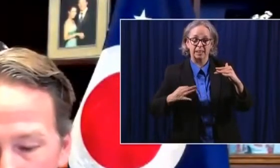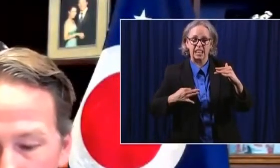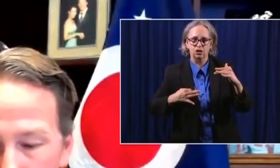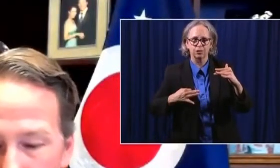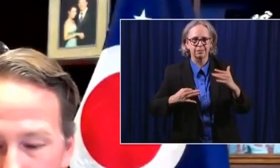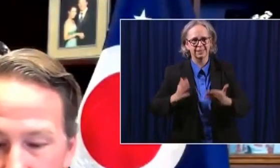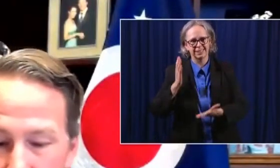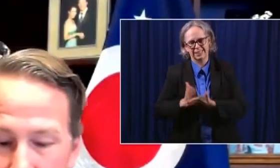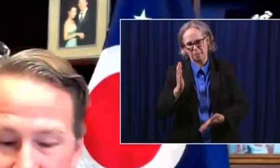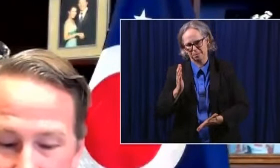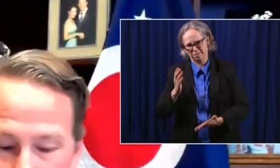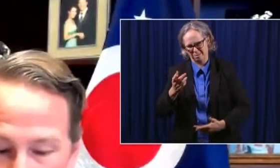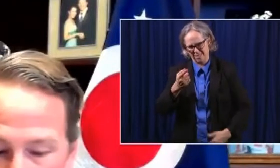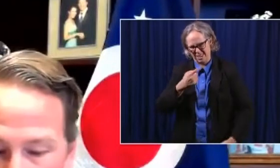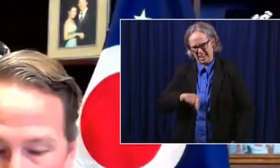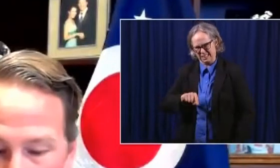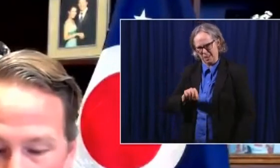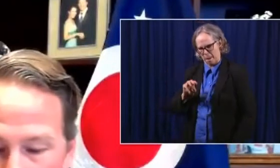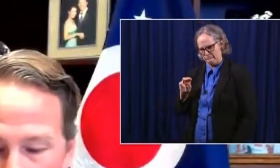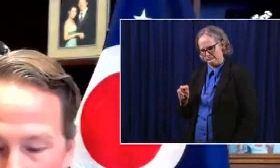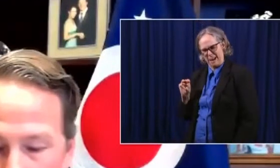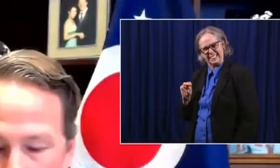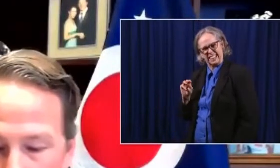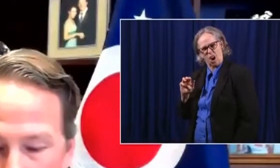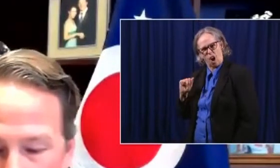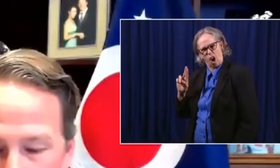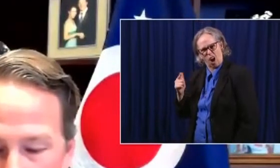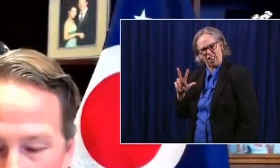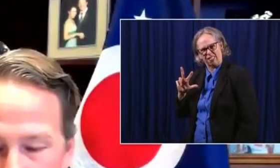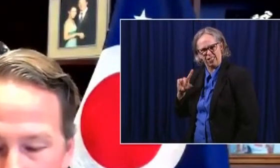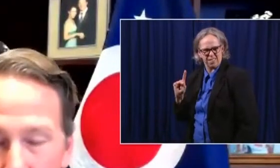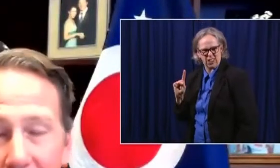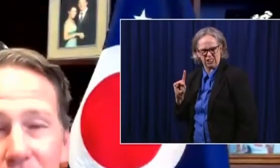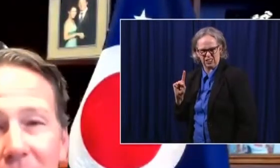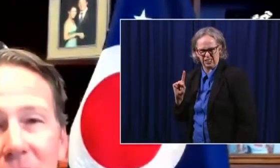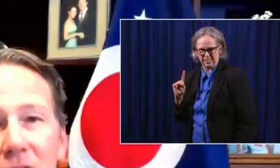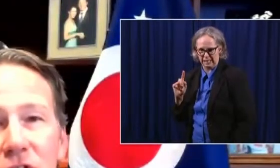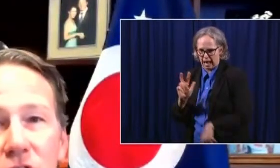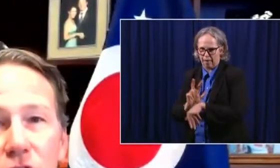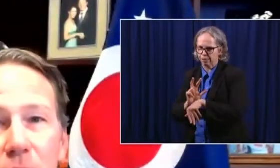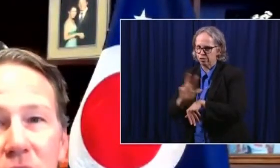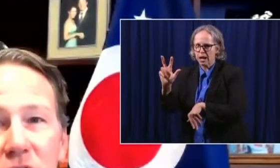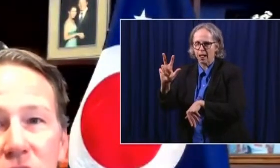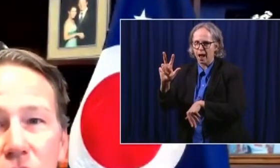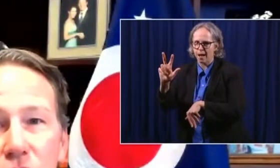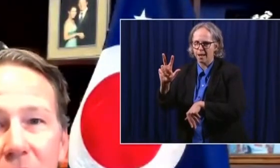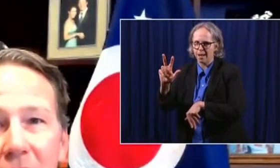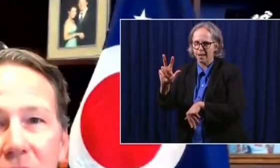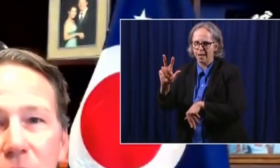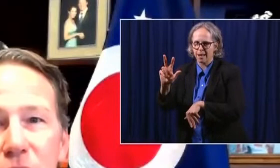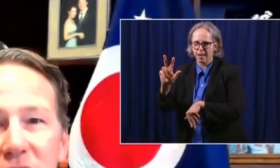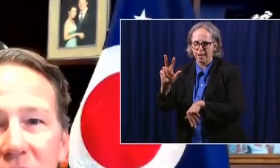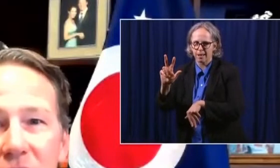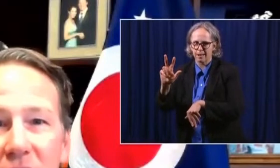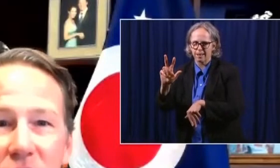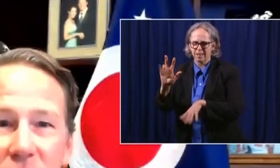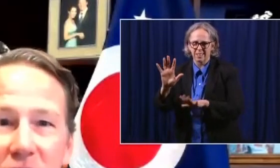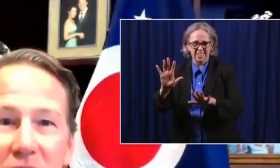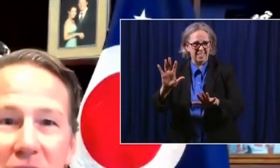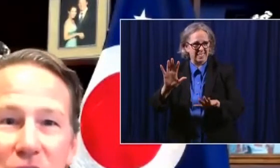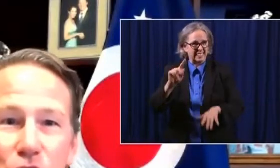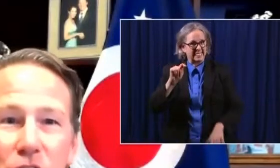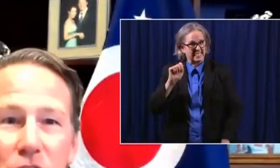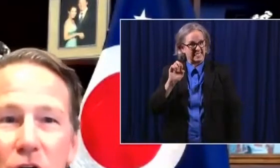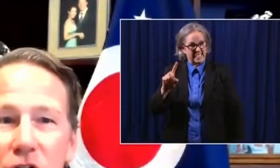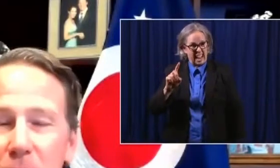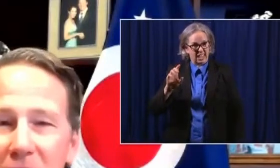of you who want to upskill your workforce, remember techcred.ohio.gov is a great place to go do that. Please take advantage of